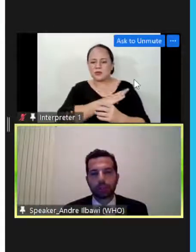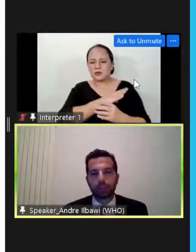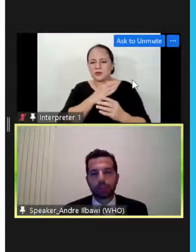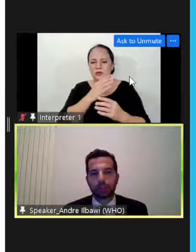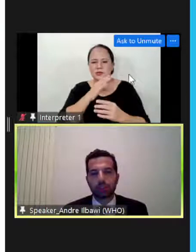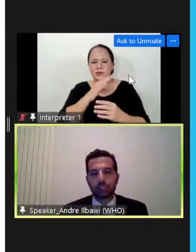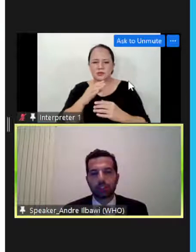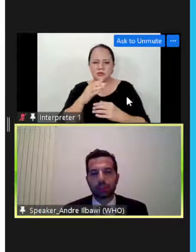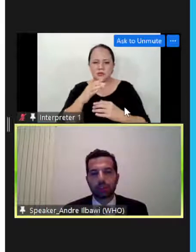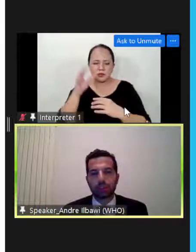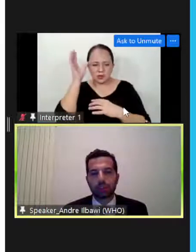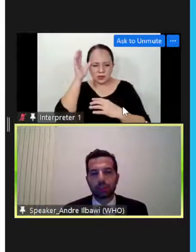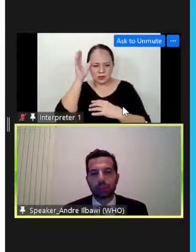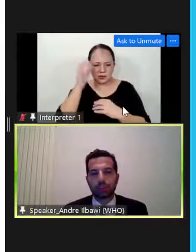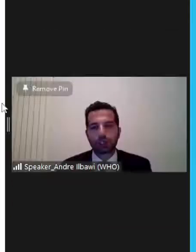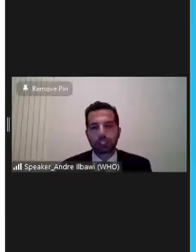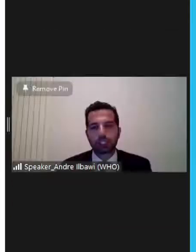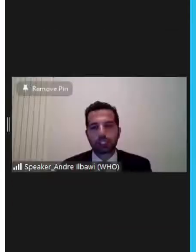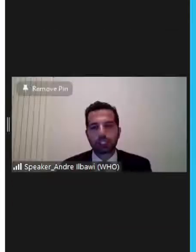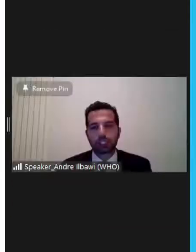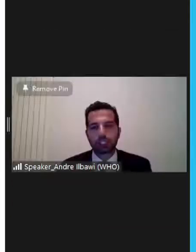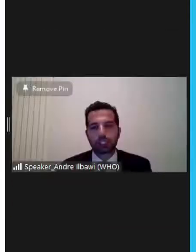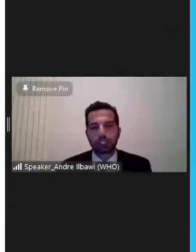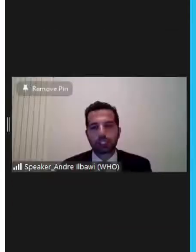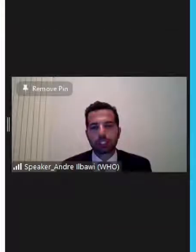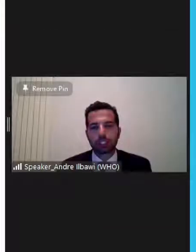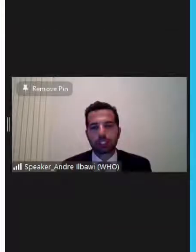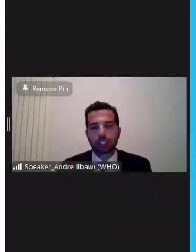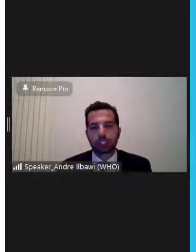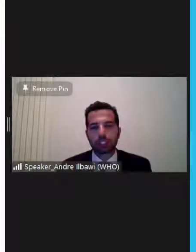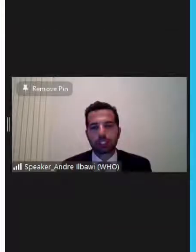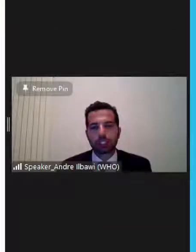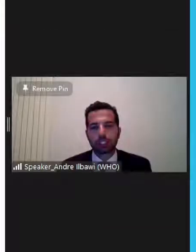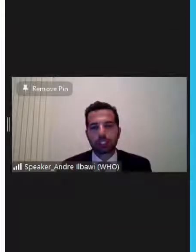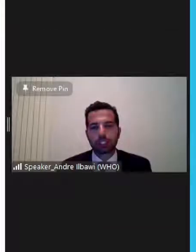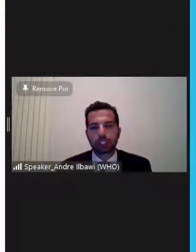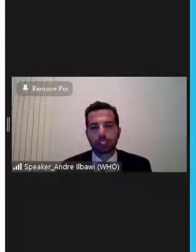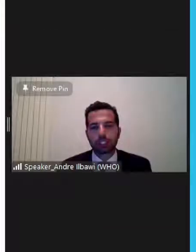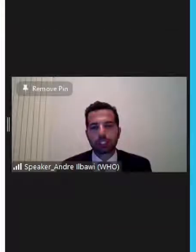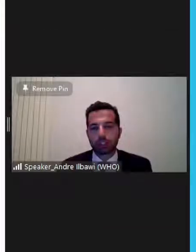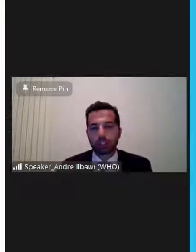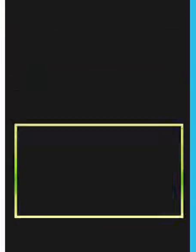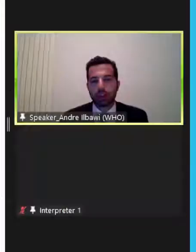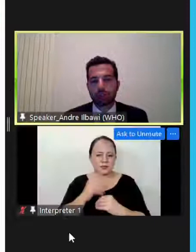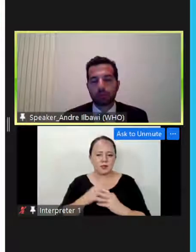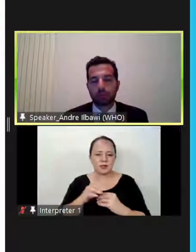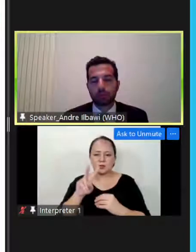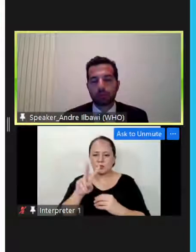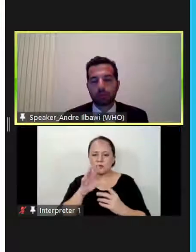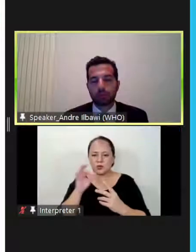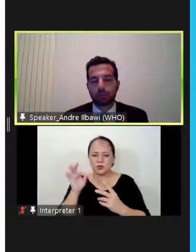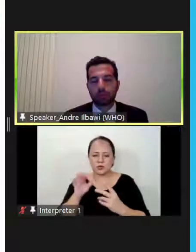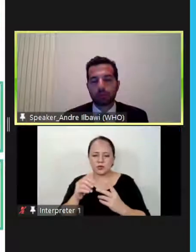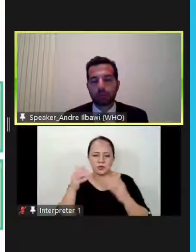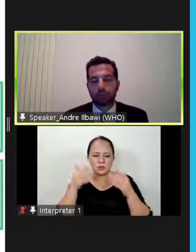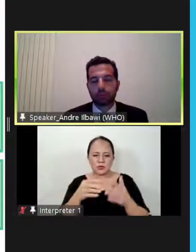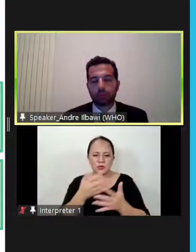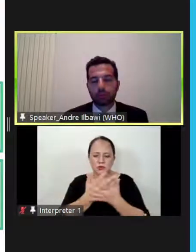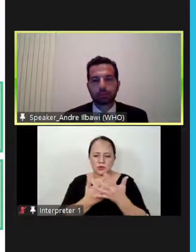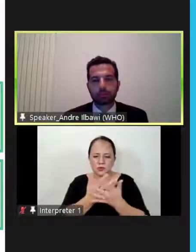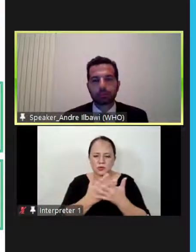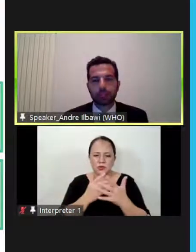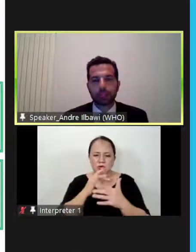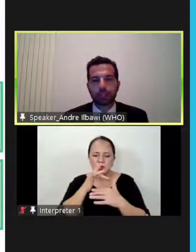than 50% presenting with stage 3 or stage 4 disease. We met with them, we said you have two options: focus on screening or